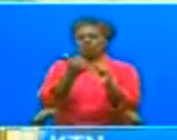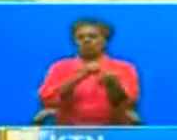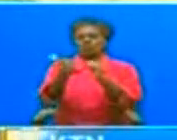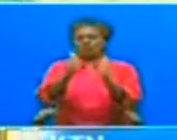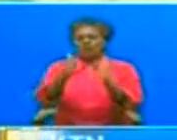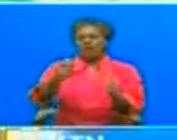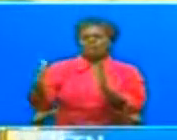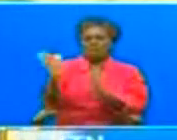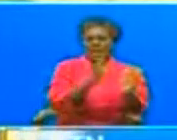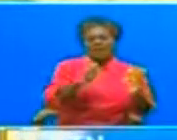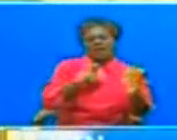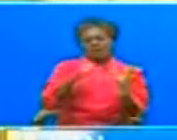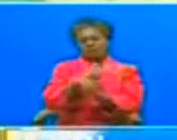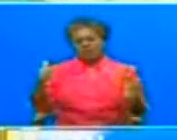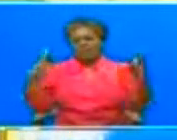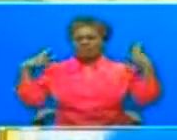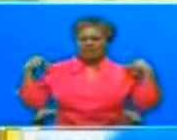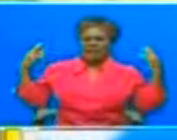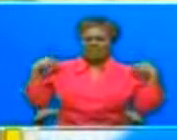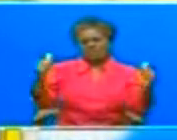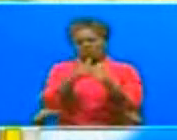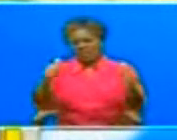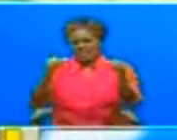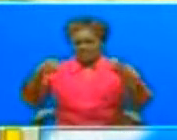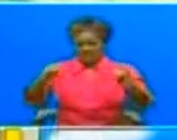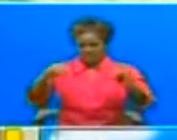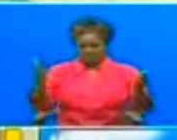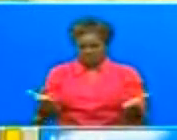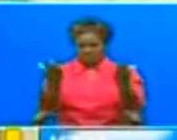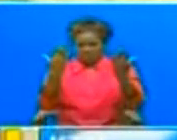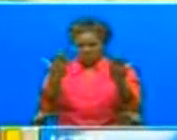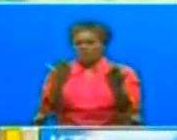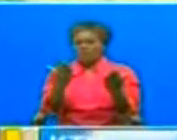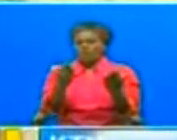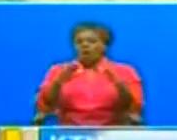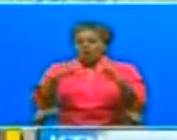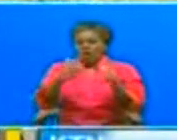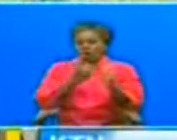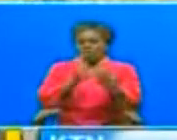well organized, we've trained well, and of course we are trying to improve on our tactical approach of our